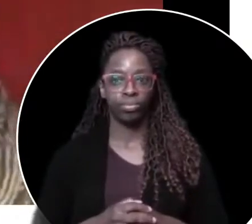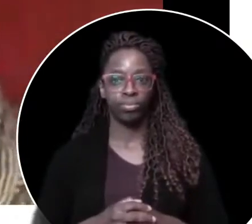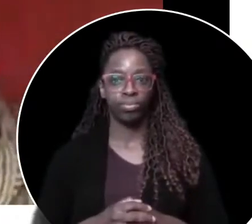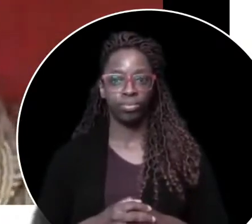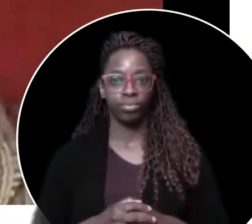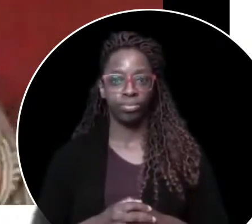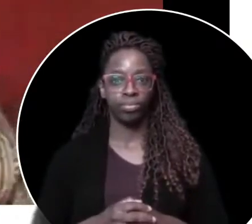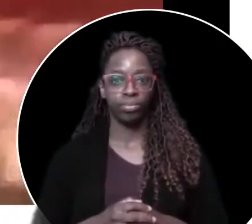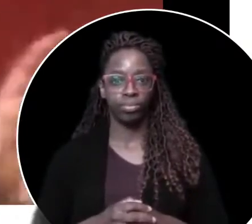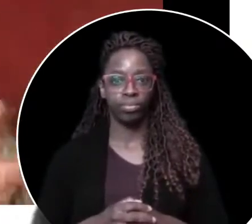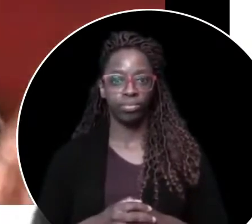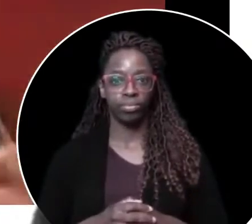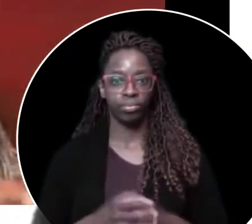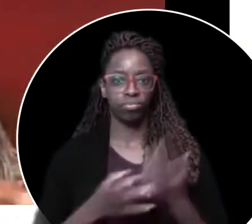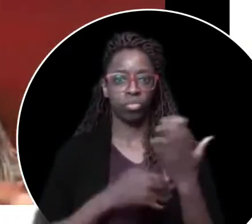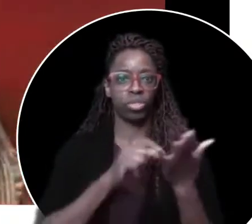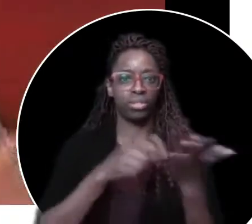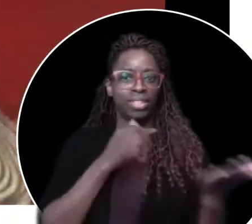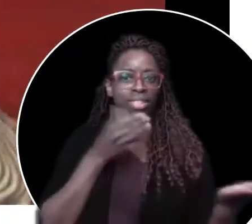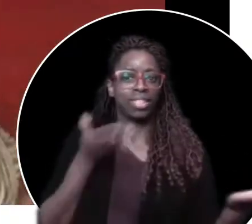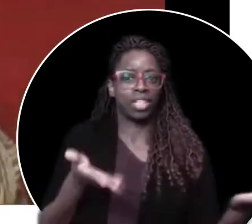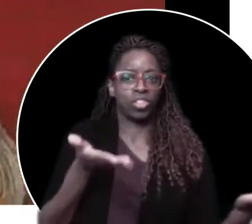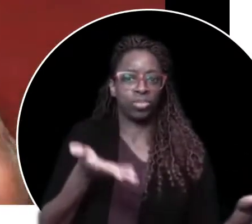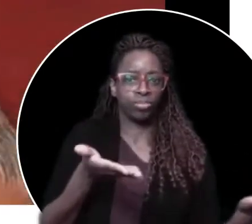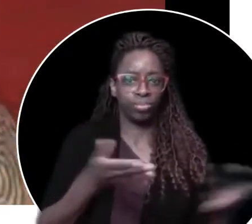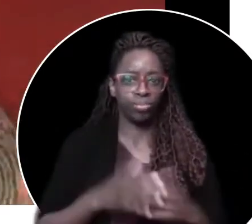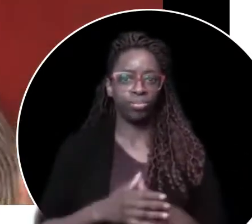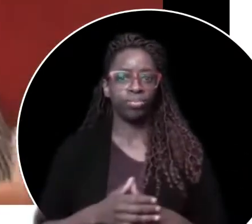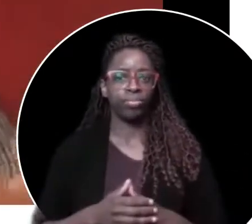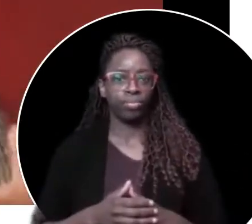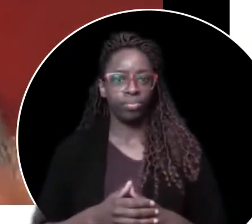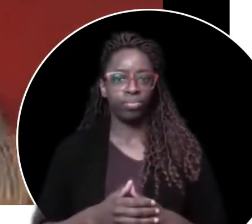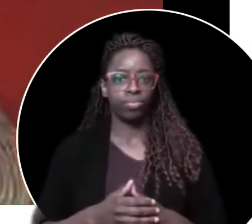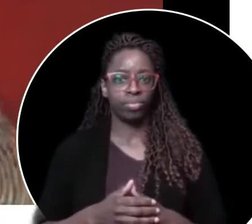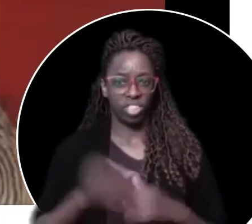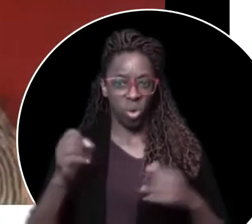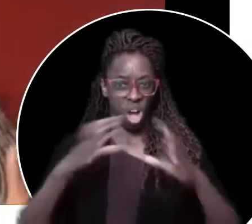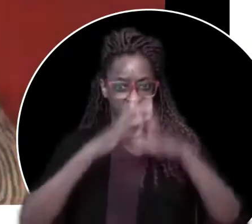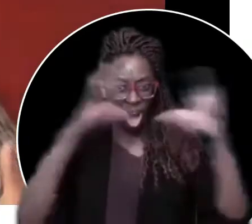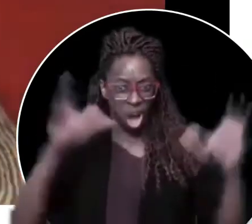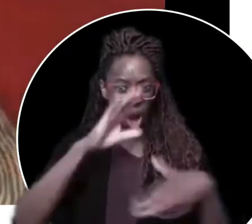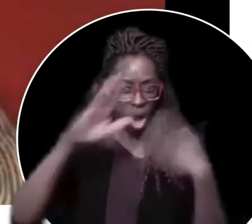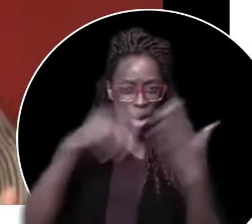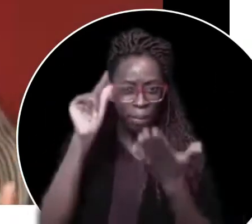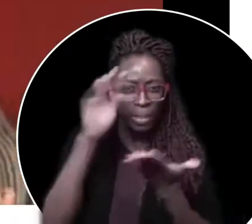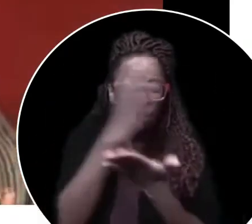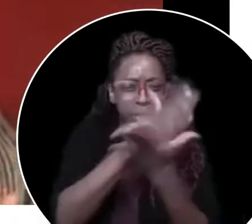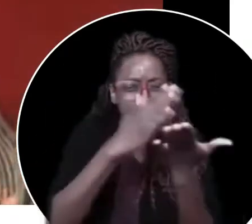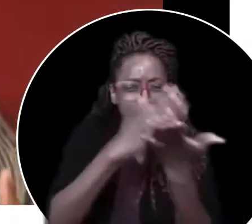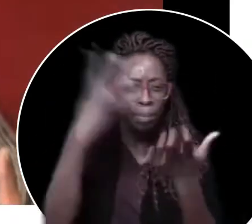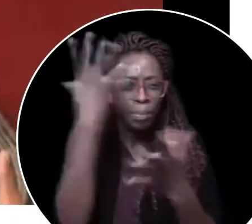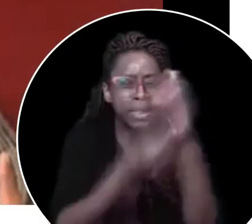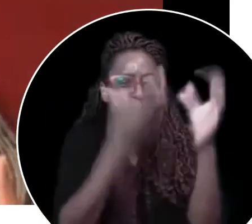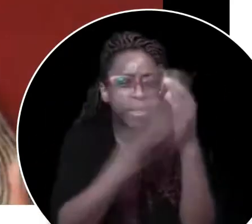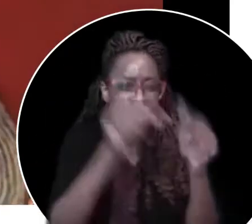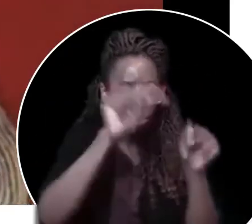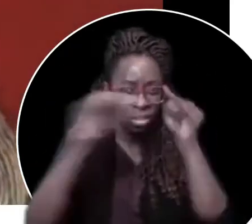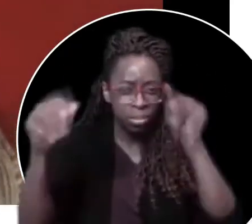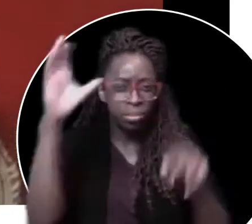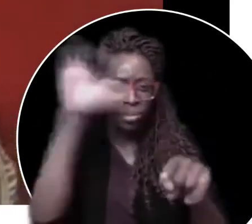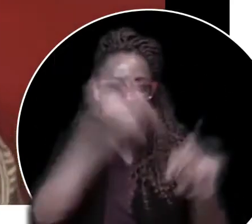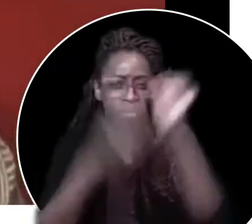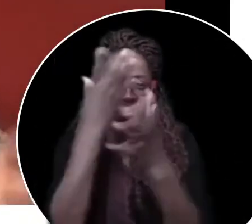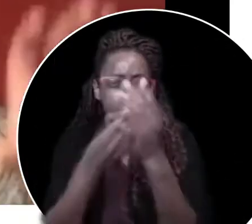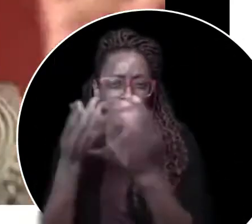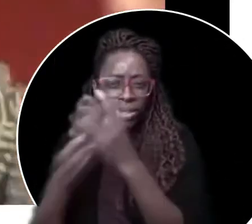were missing. The pieces were missing, and I always also had the